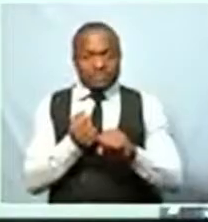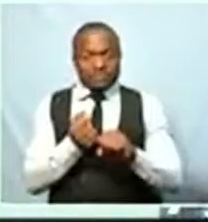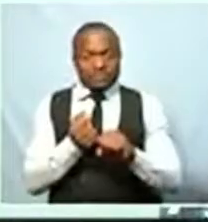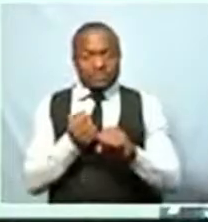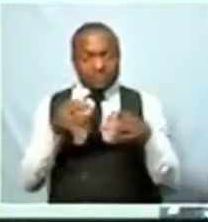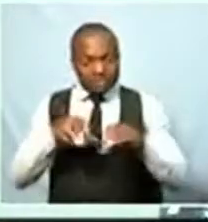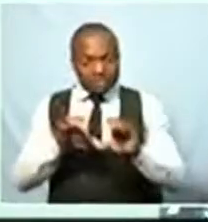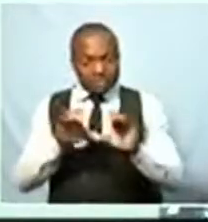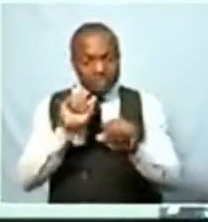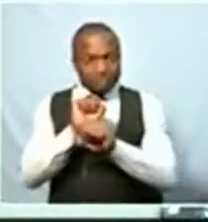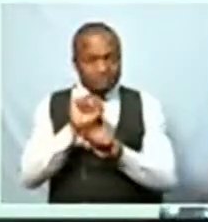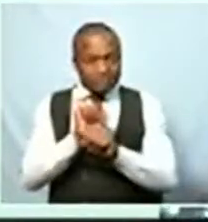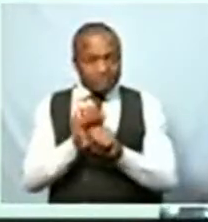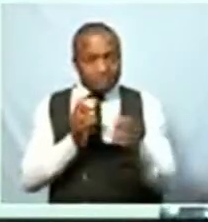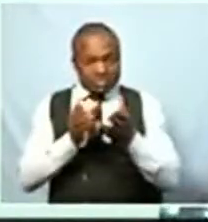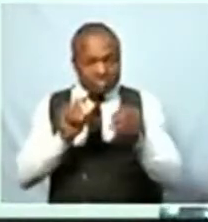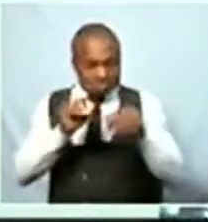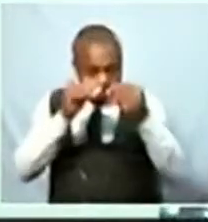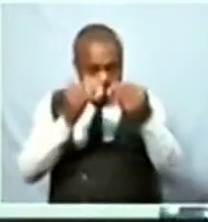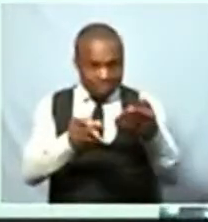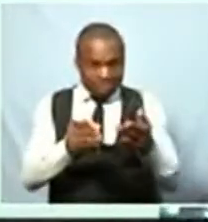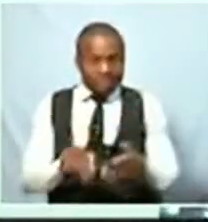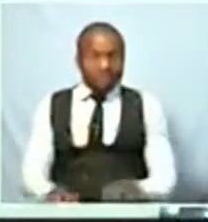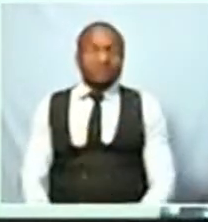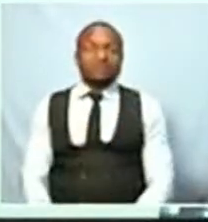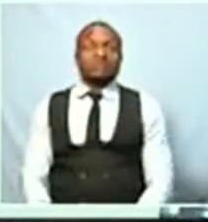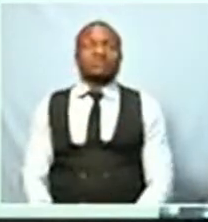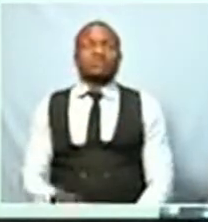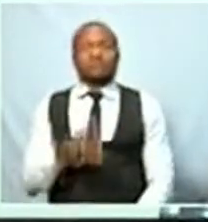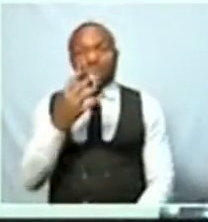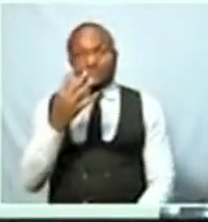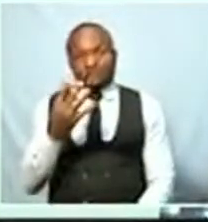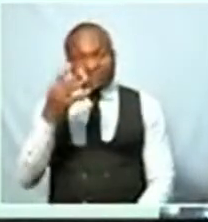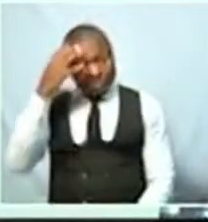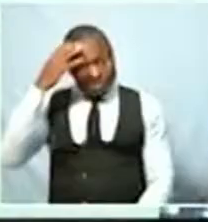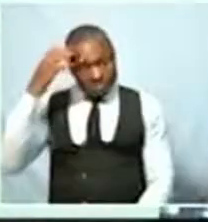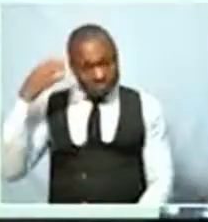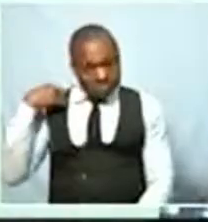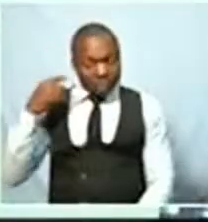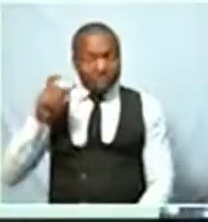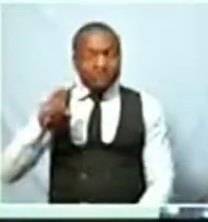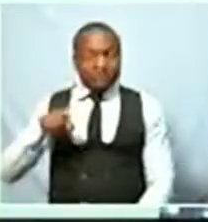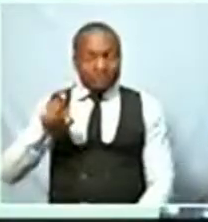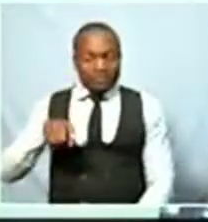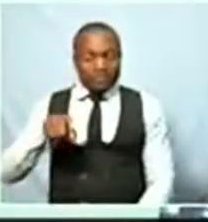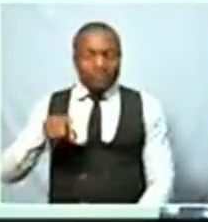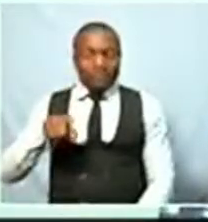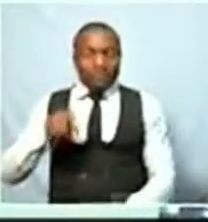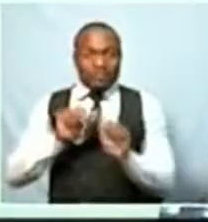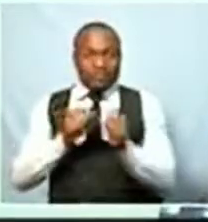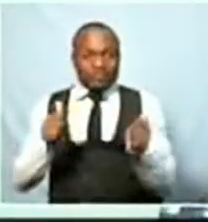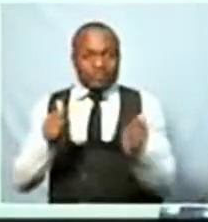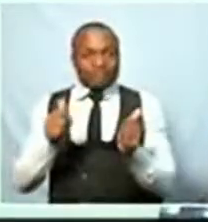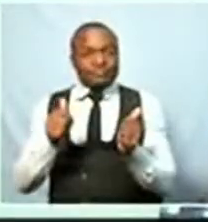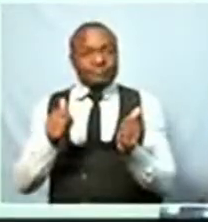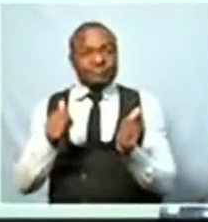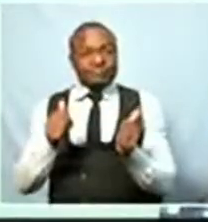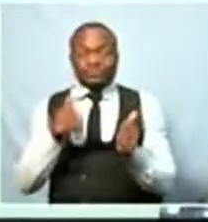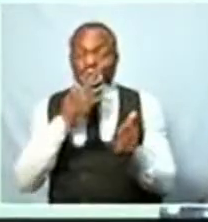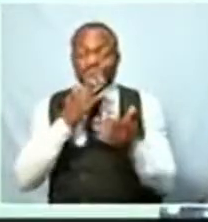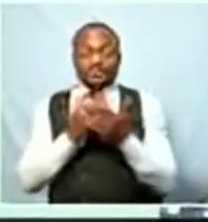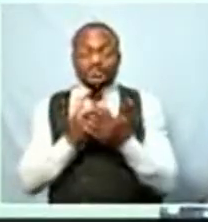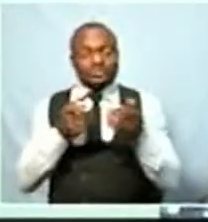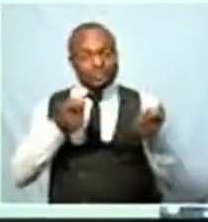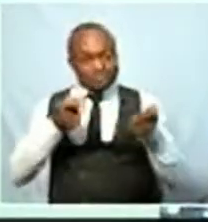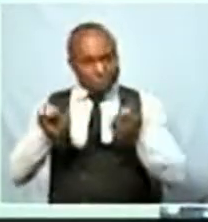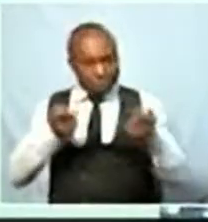support effective service delivery. Fourthly, the office requires a reliable and well-serviced fleet of vehicles to